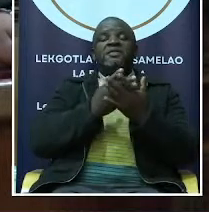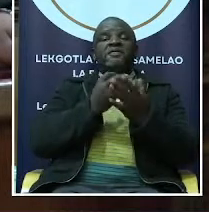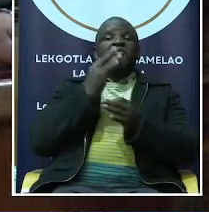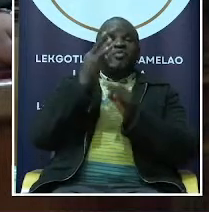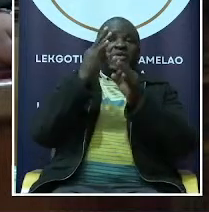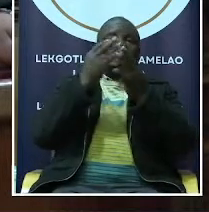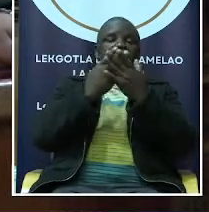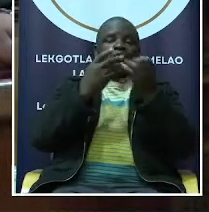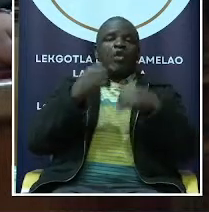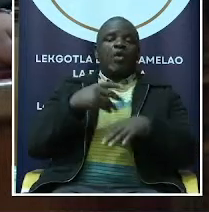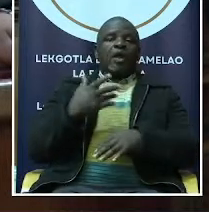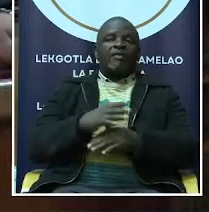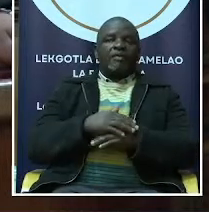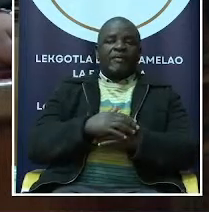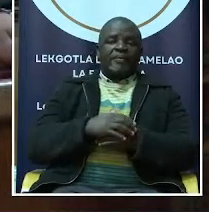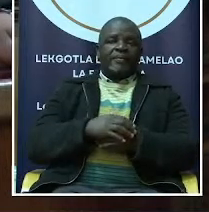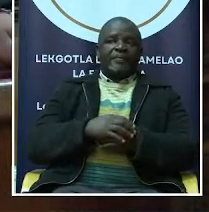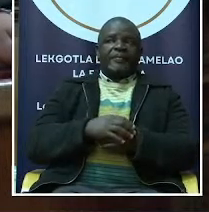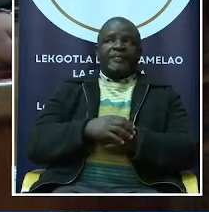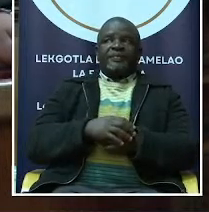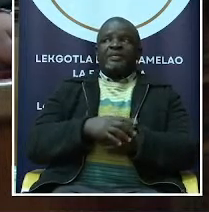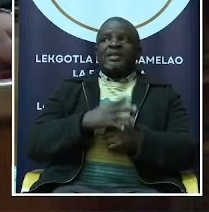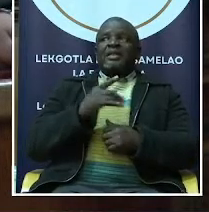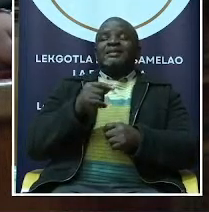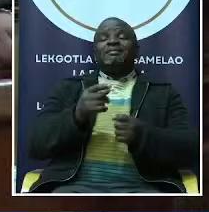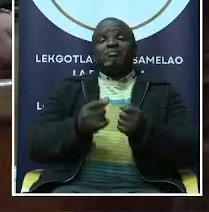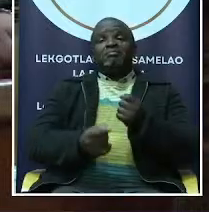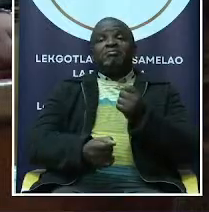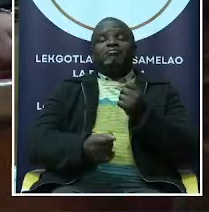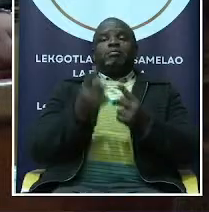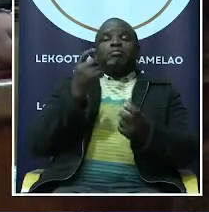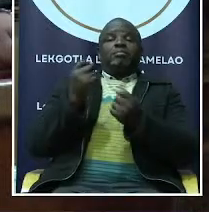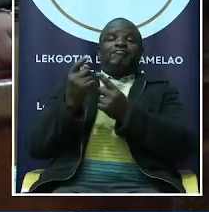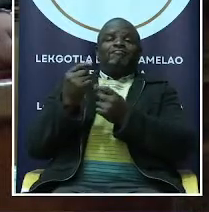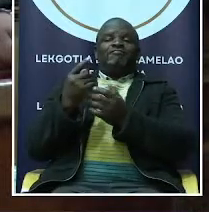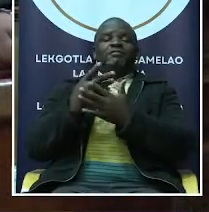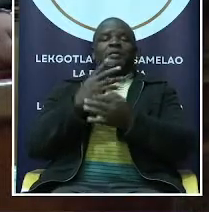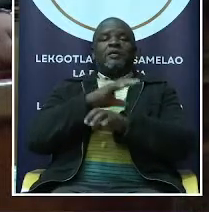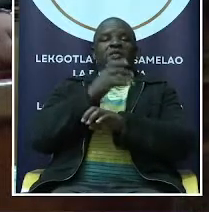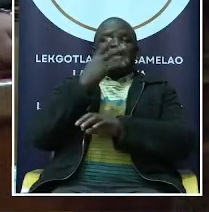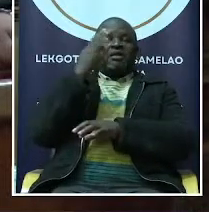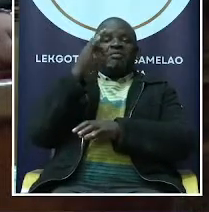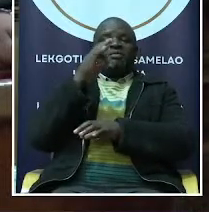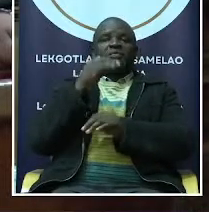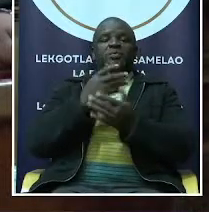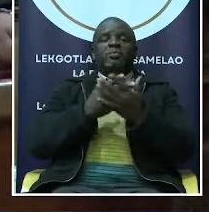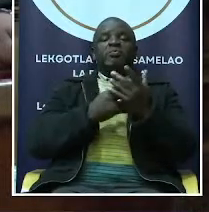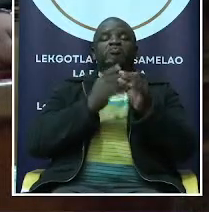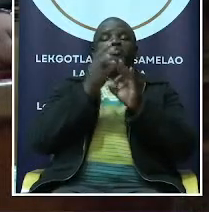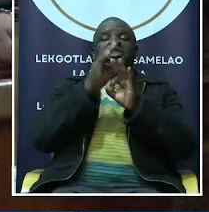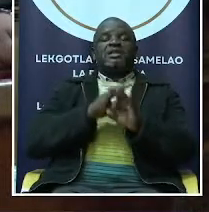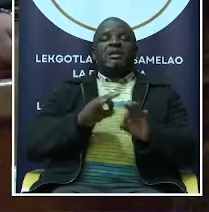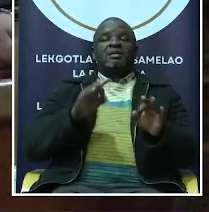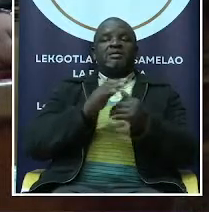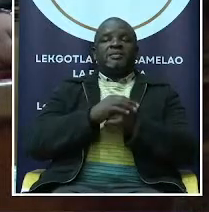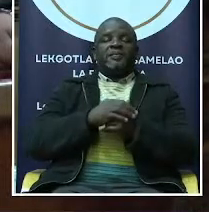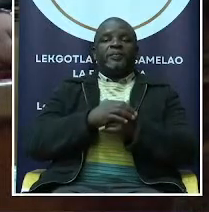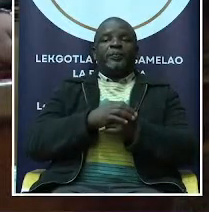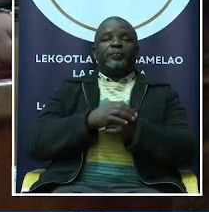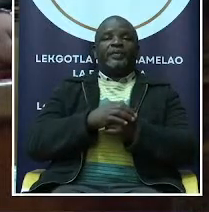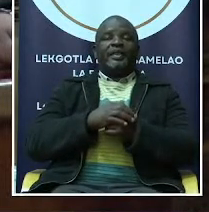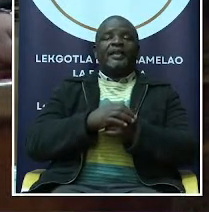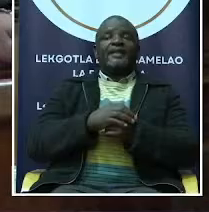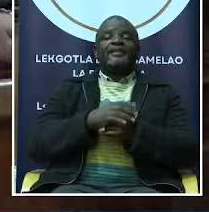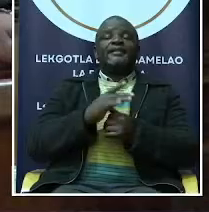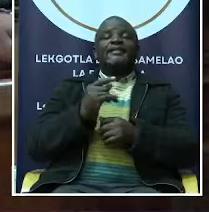lost. And while this is happening, the provincial government is very silent. Let's talk about the